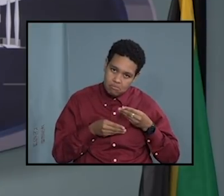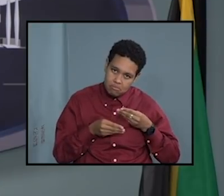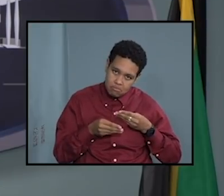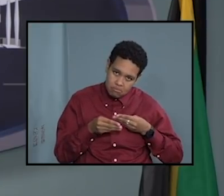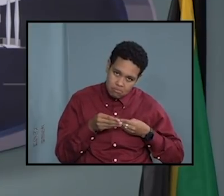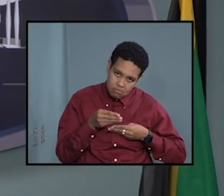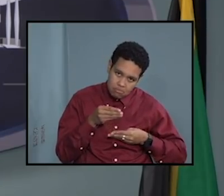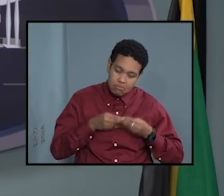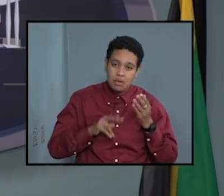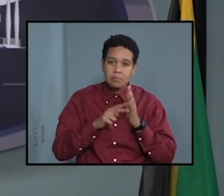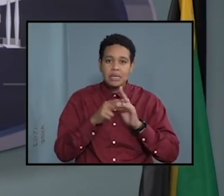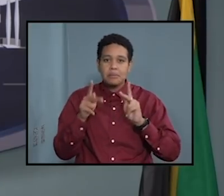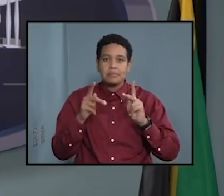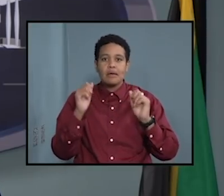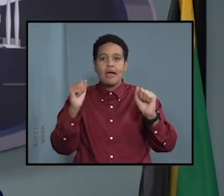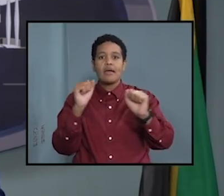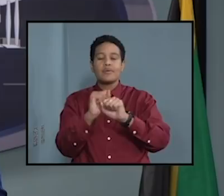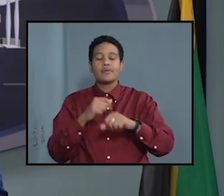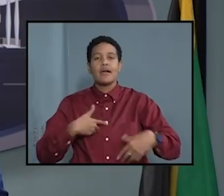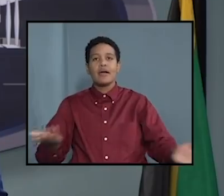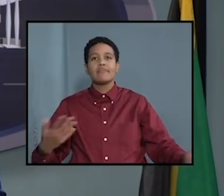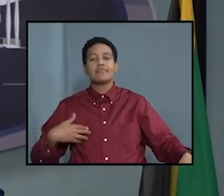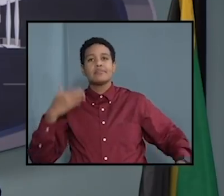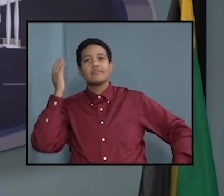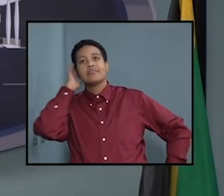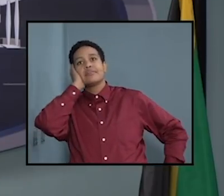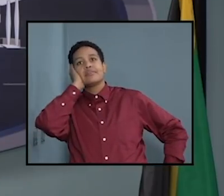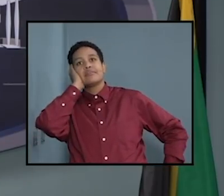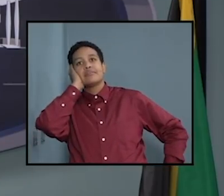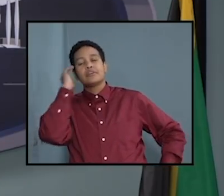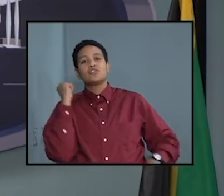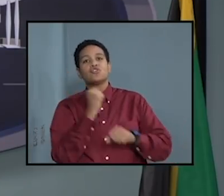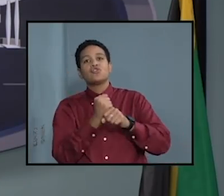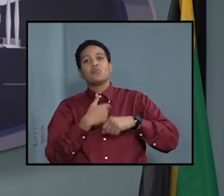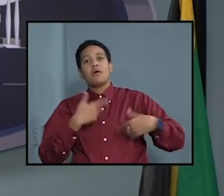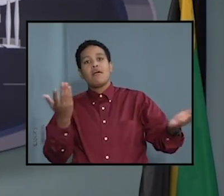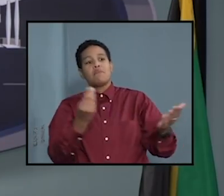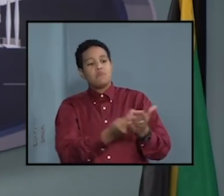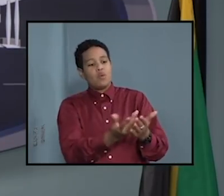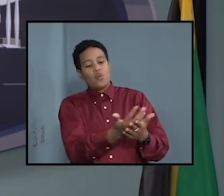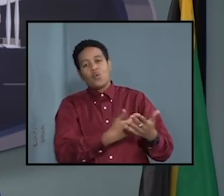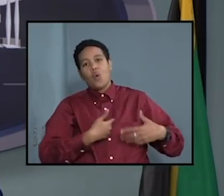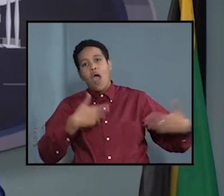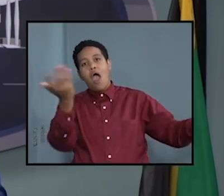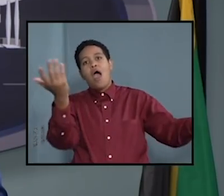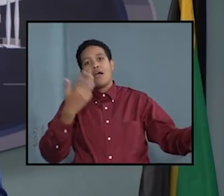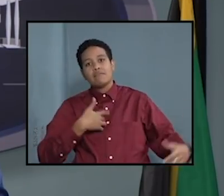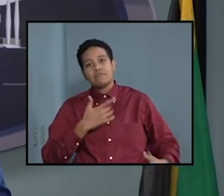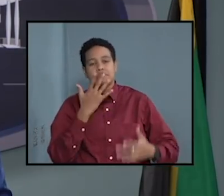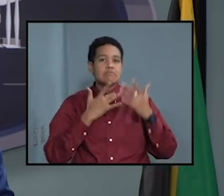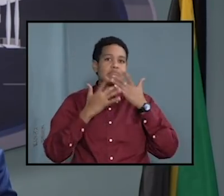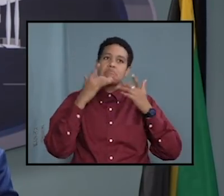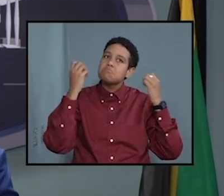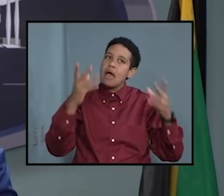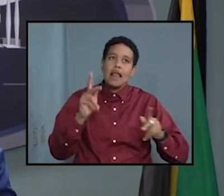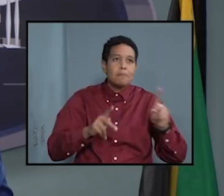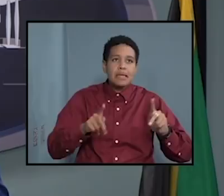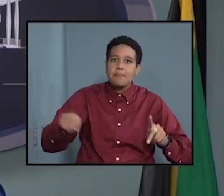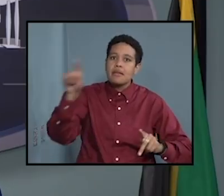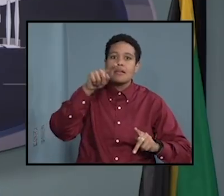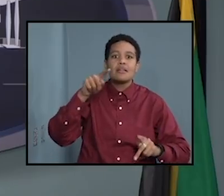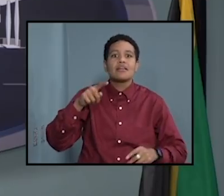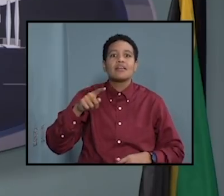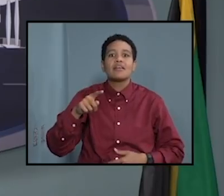will be out of work and out of a job, out of an income. You know, the